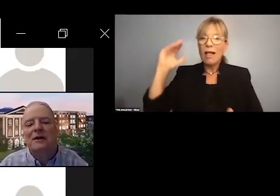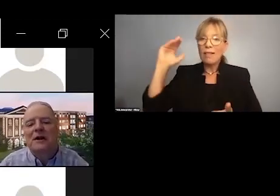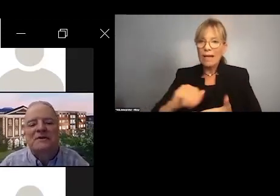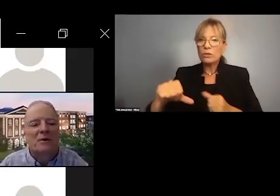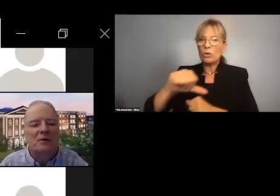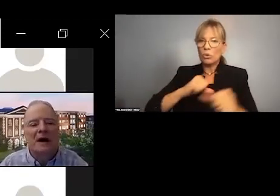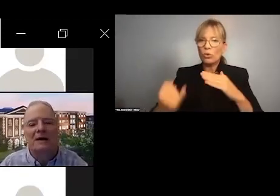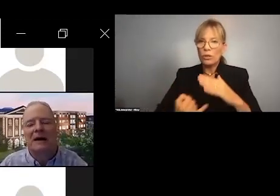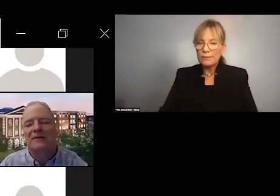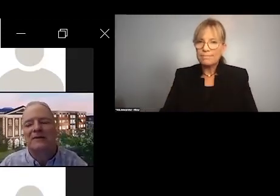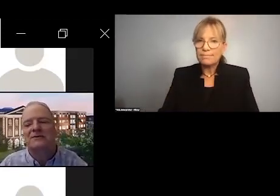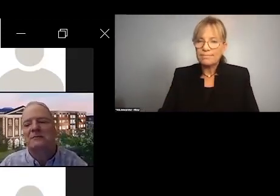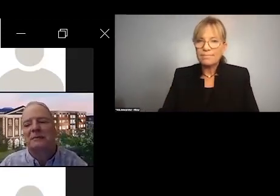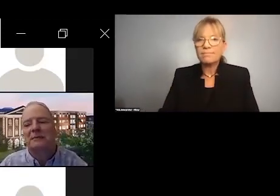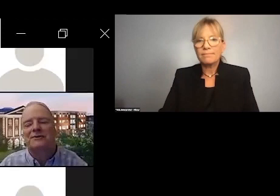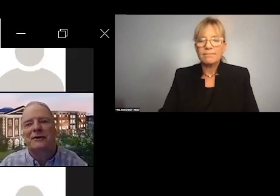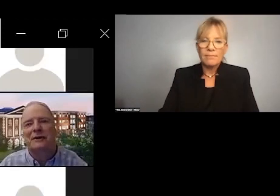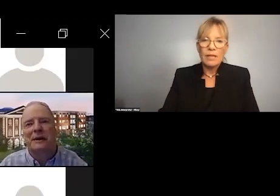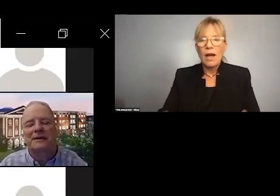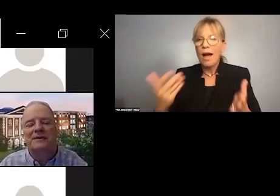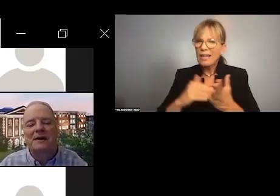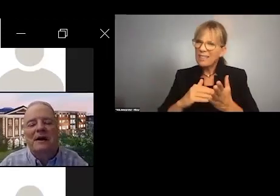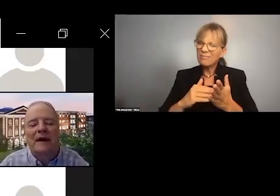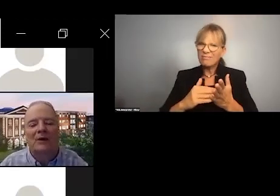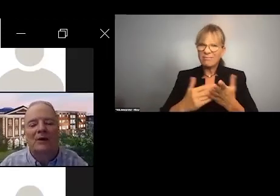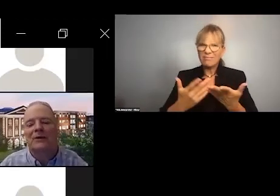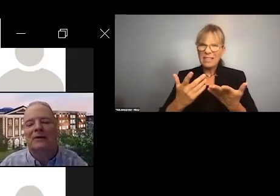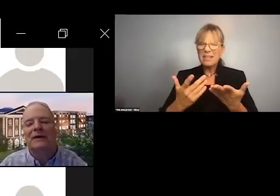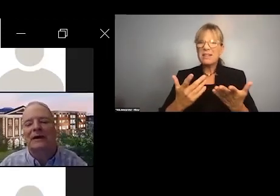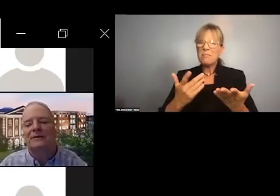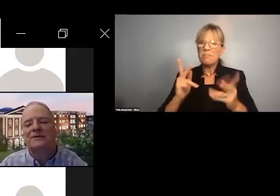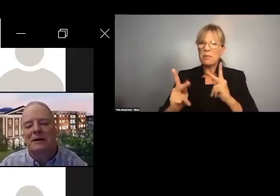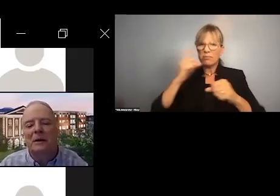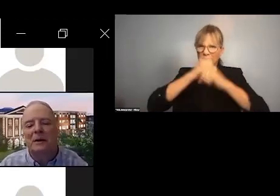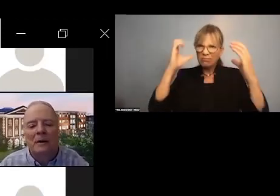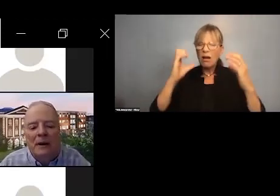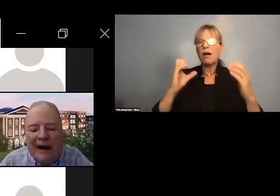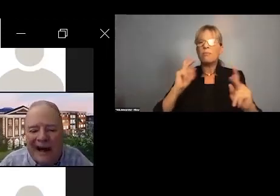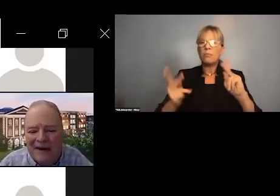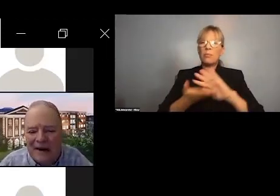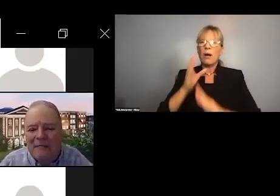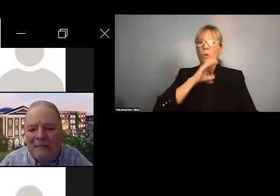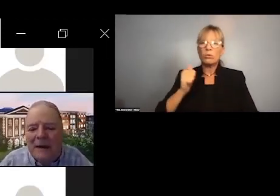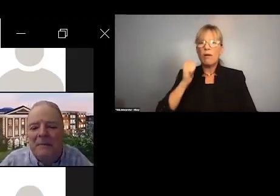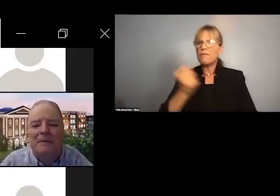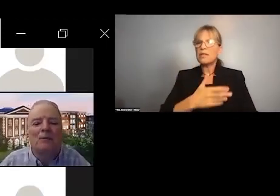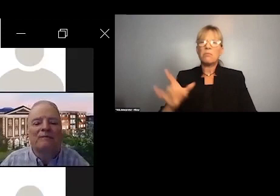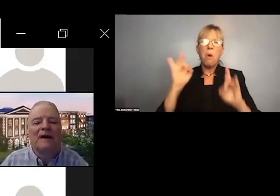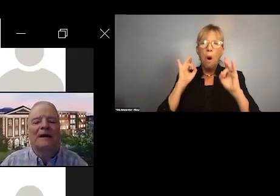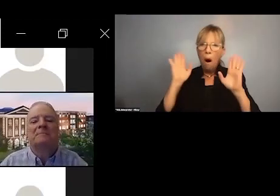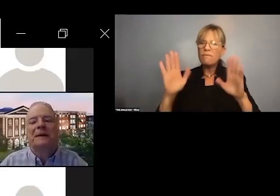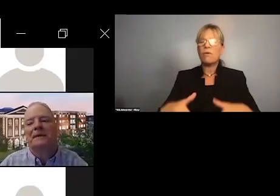social isolation. So again, there's a picture that people, as they get older, everything gets terrible,